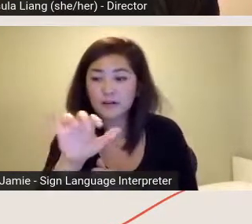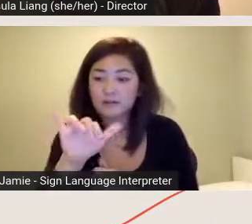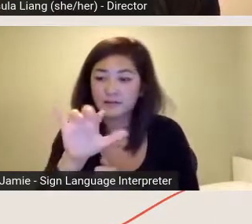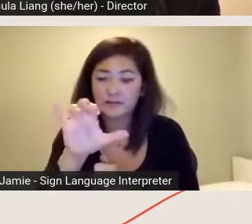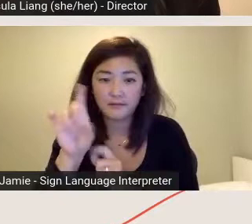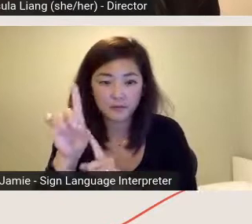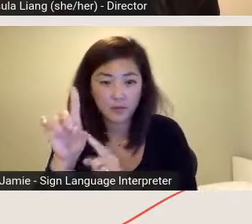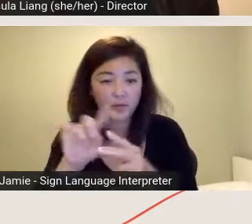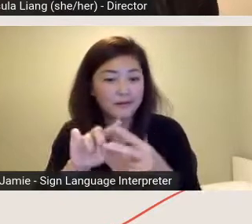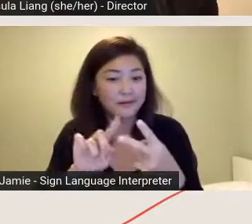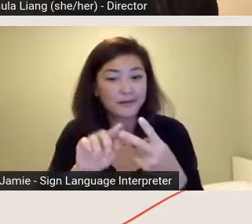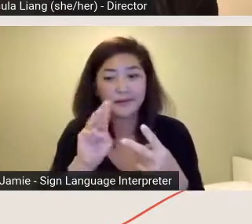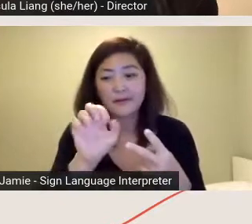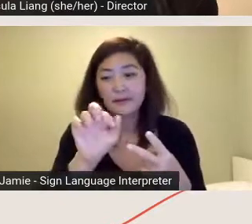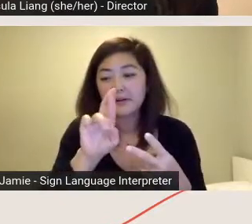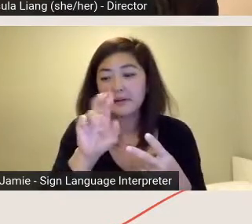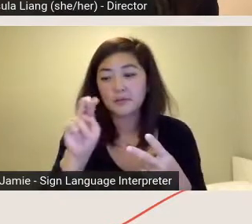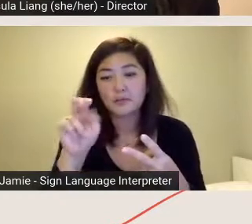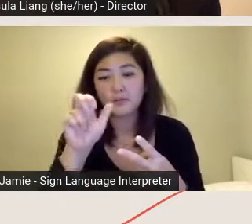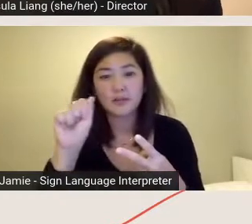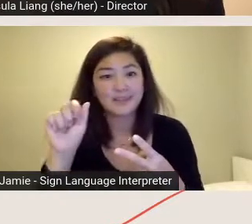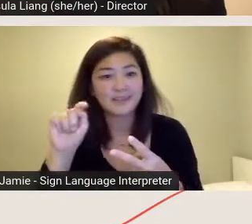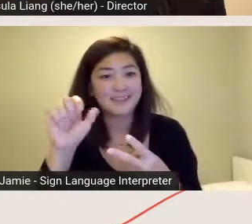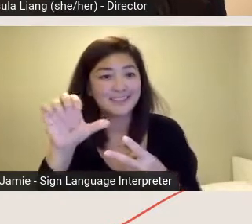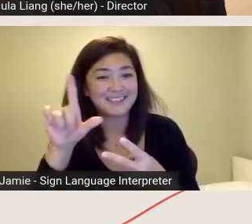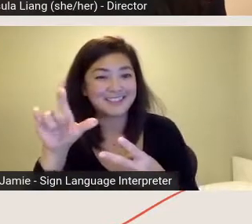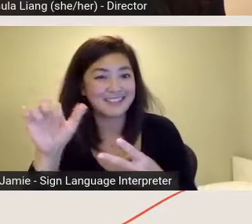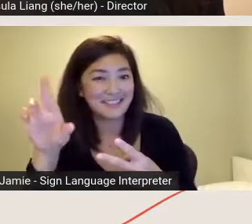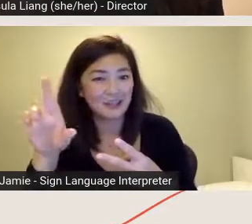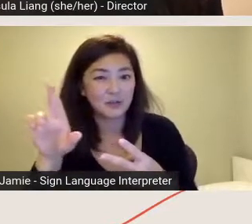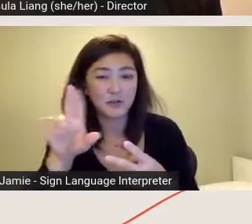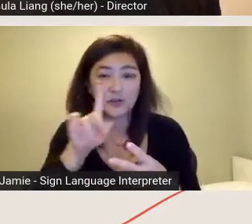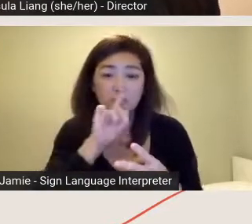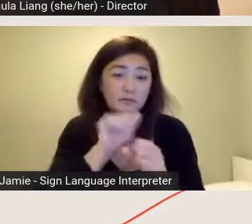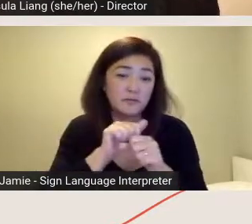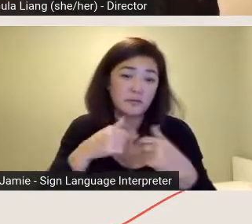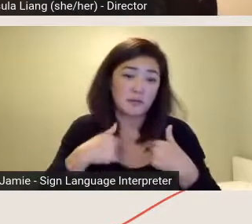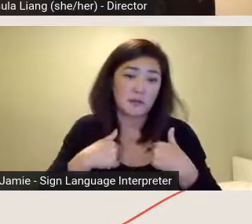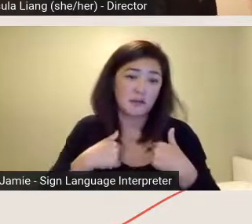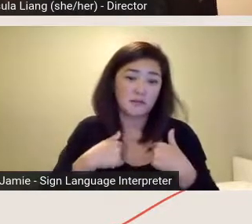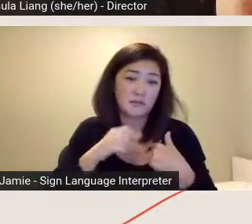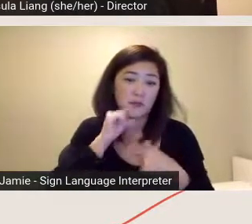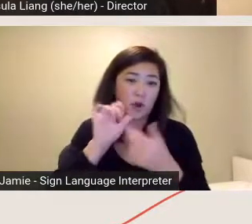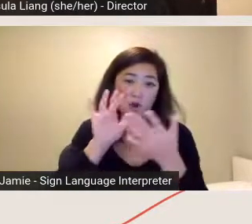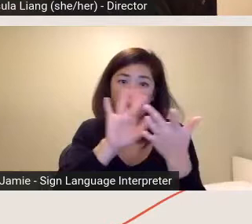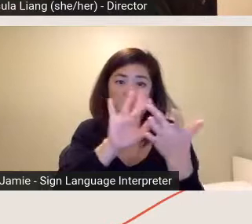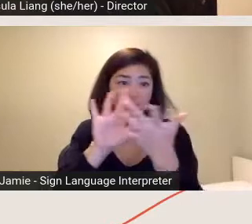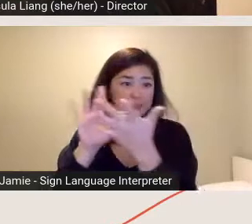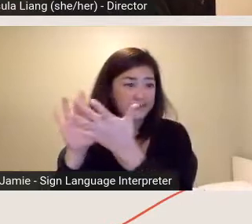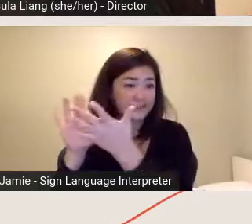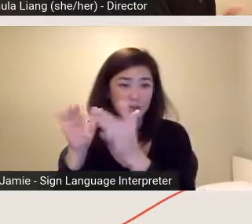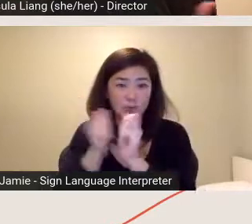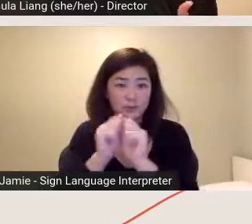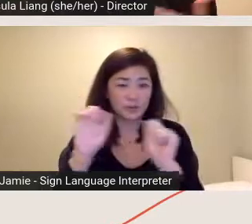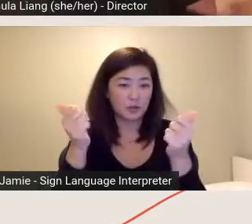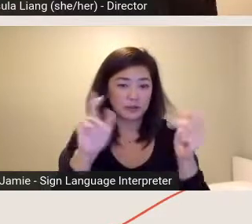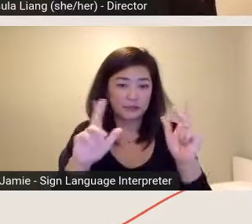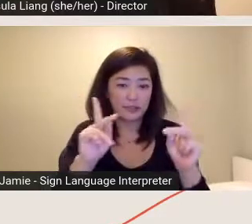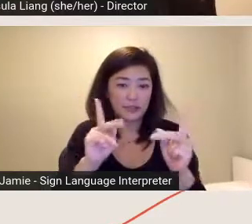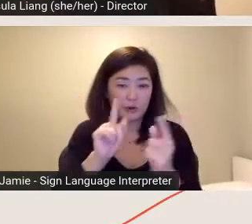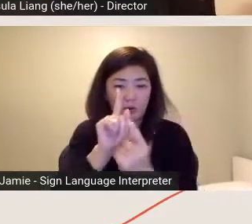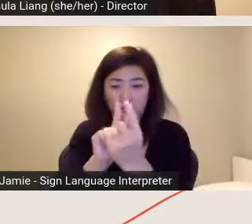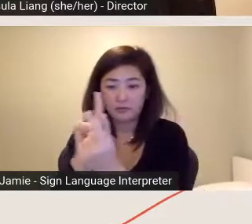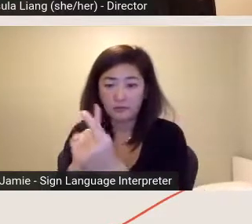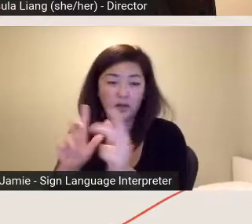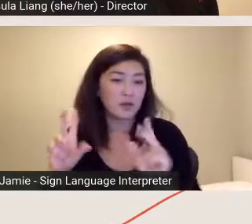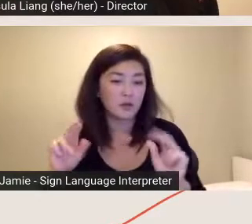it was interesting to watch just like from a distance. I'm not like in physical contact with anybody, but I am in sort of all these social media circles that are like a very